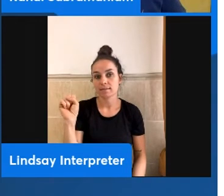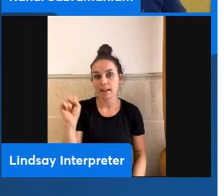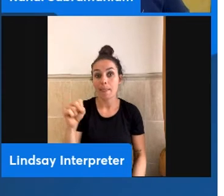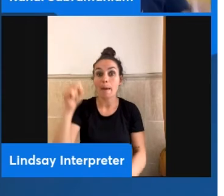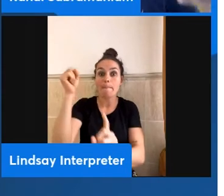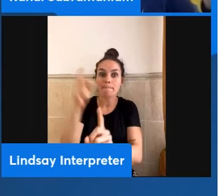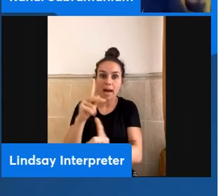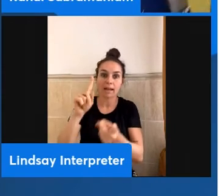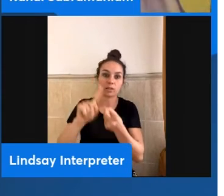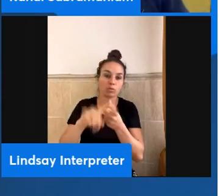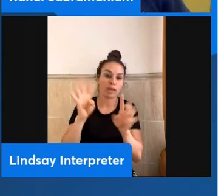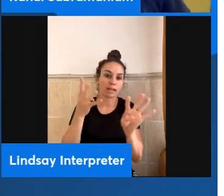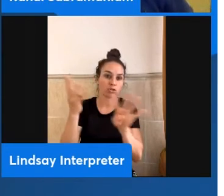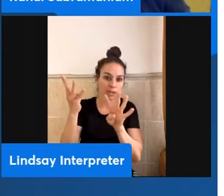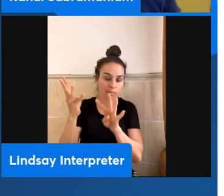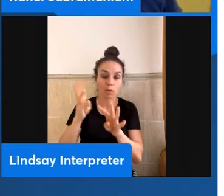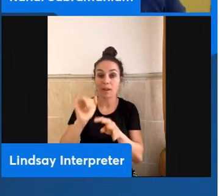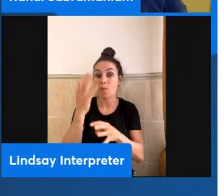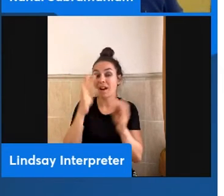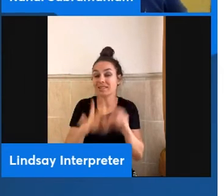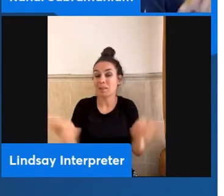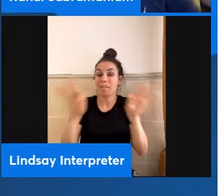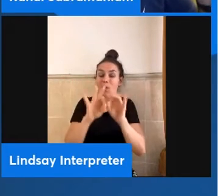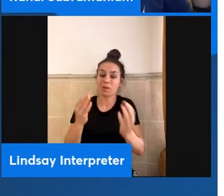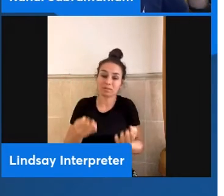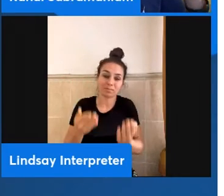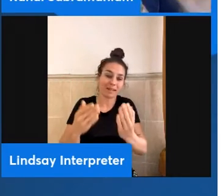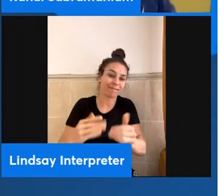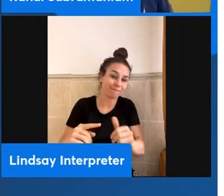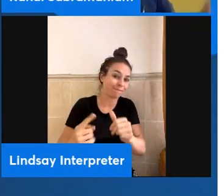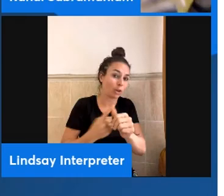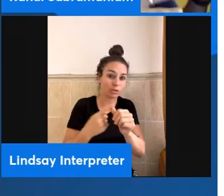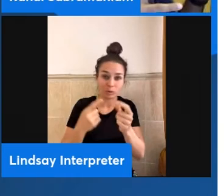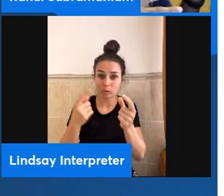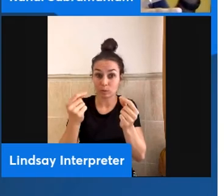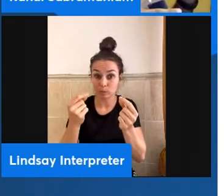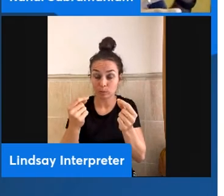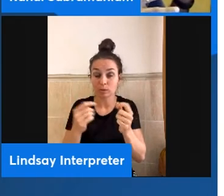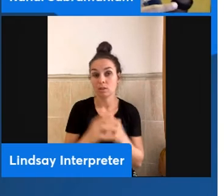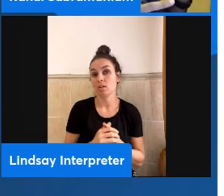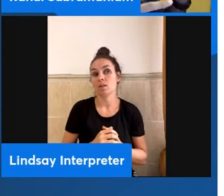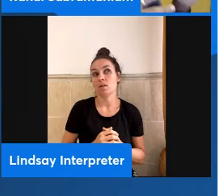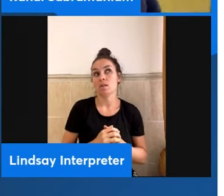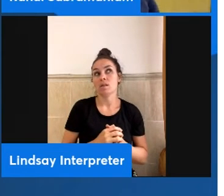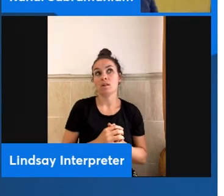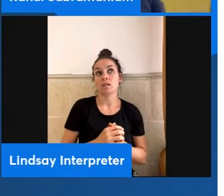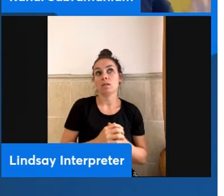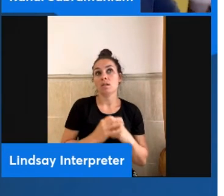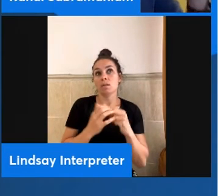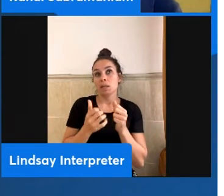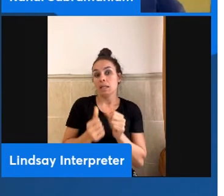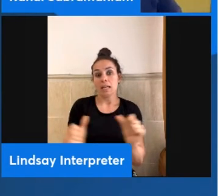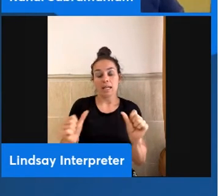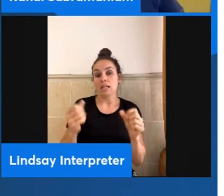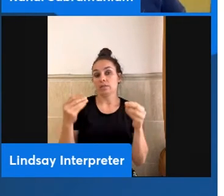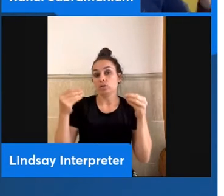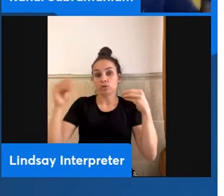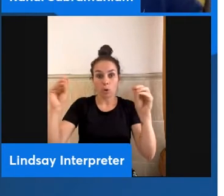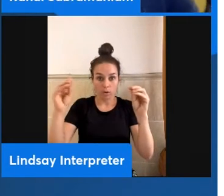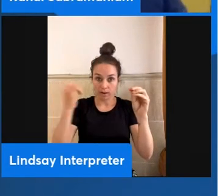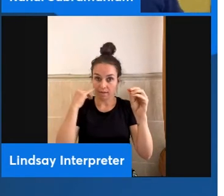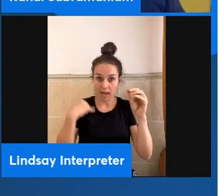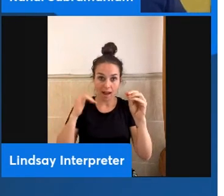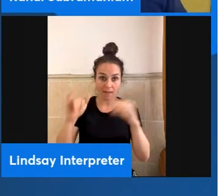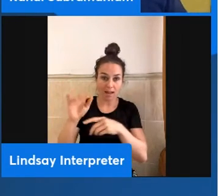right? Which is why the first recommendation we tell everybody is for any store that has a VPC